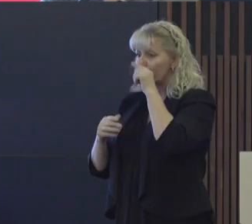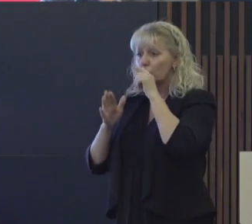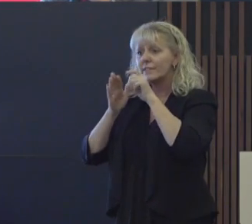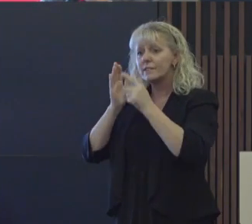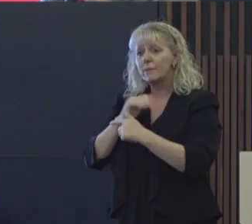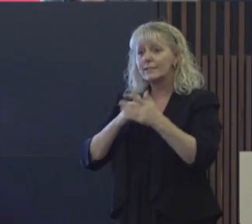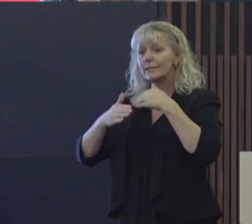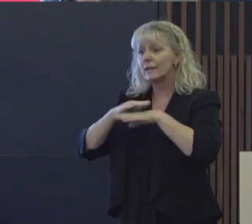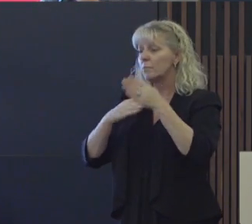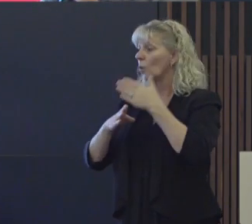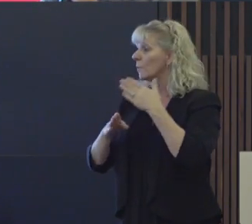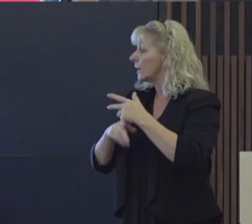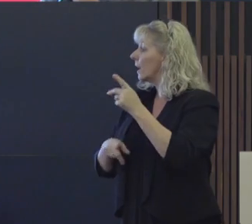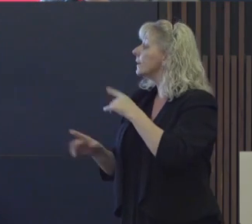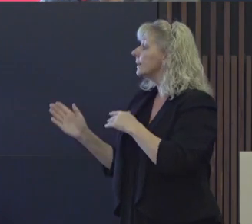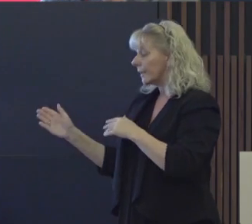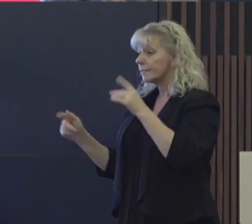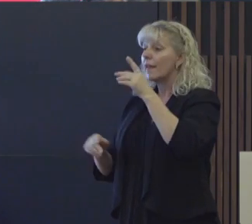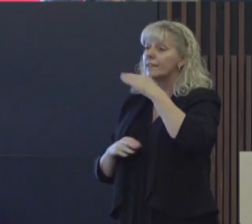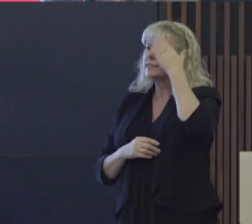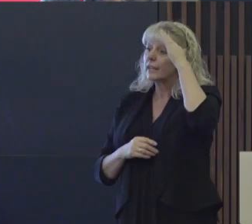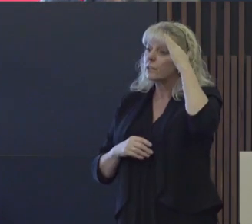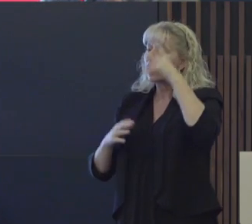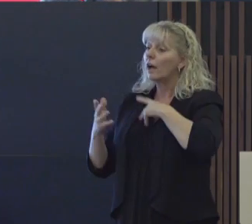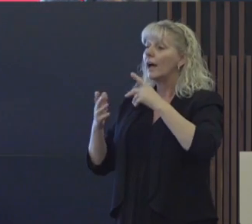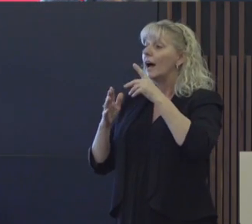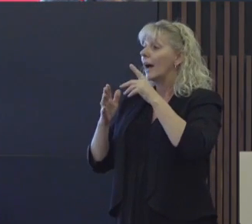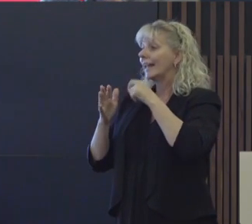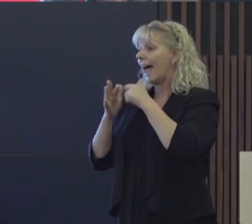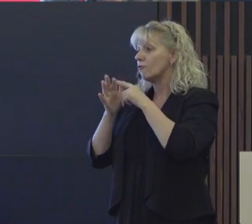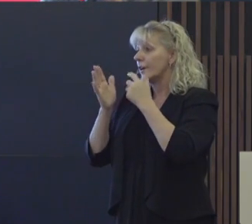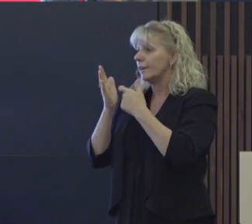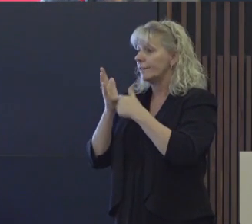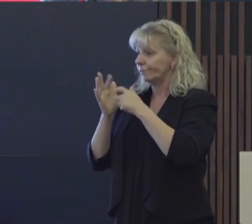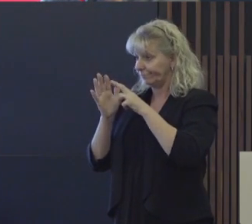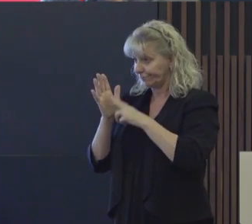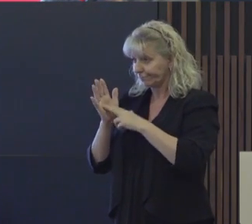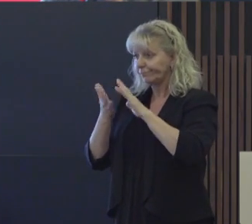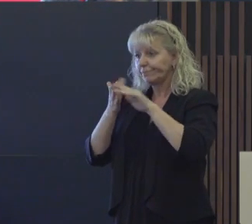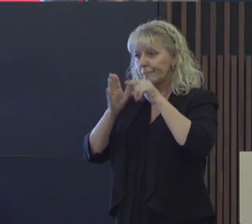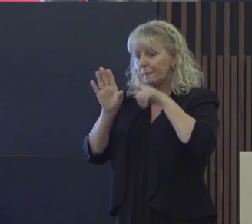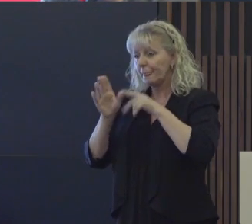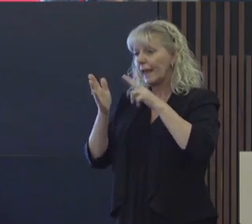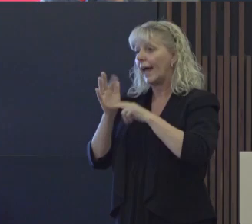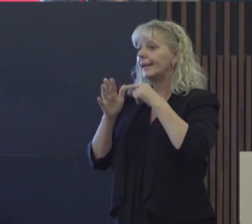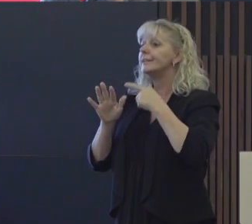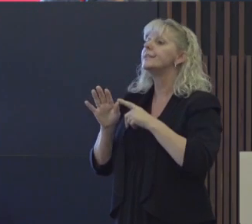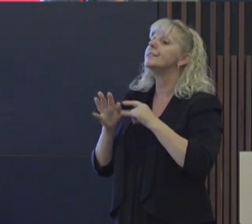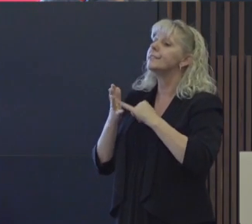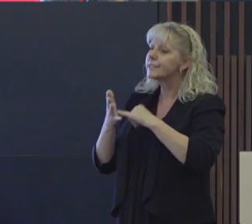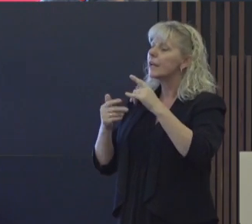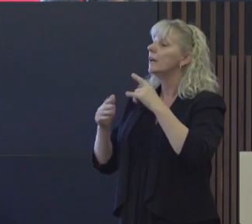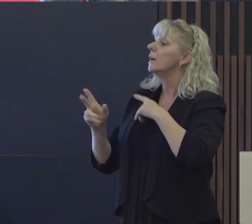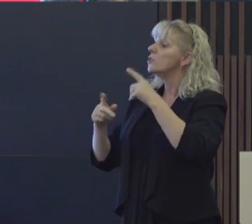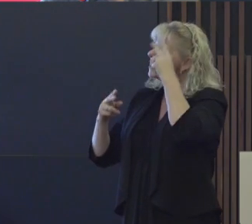that's right. The CEO of Guide Dogs Victoria, who I'll name, is Karen Hayes, and she markets herself as the corporate that cares, the mentor